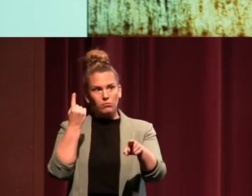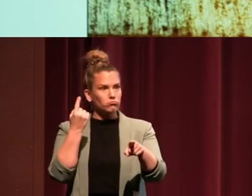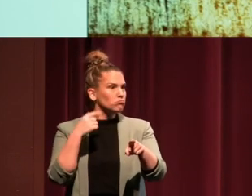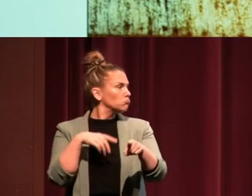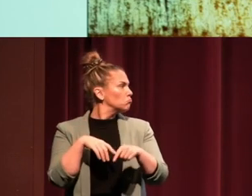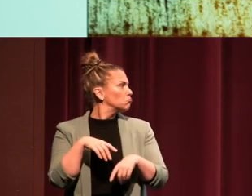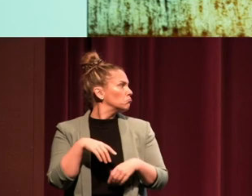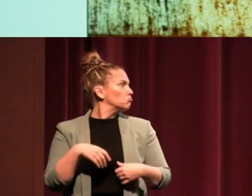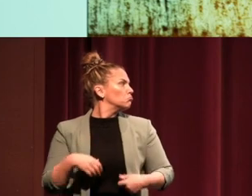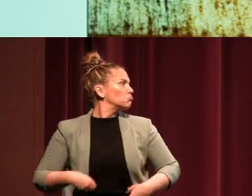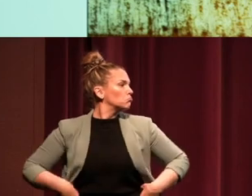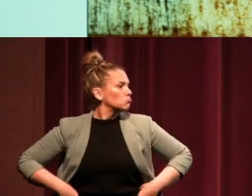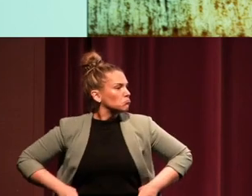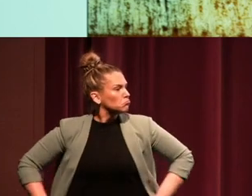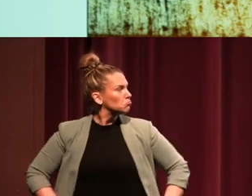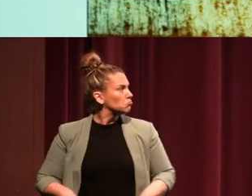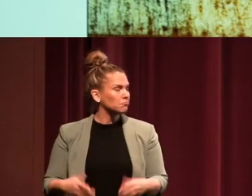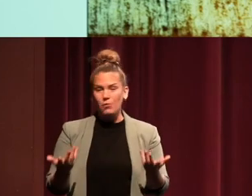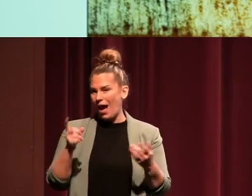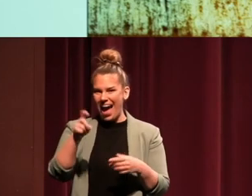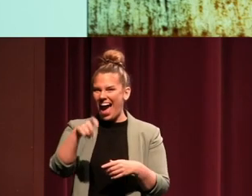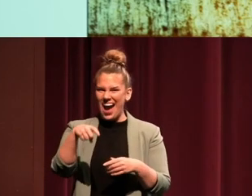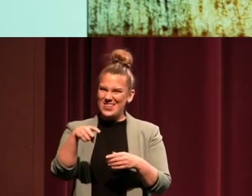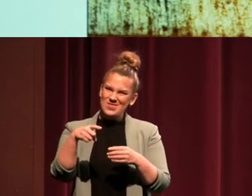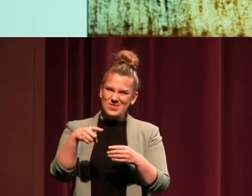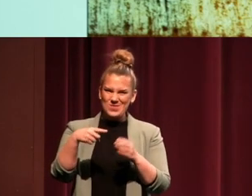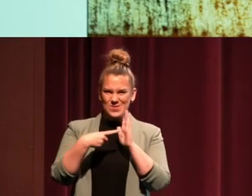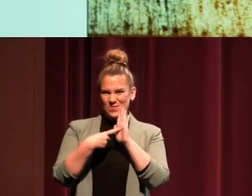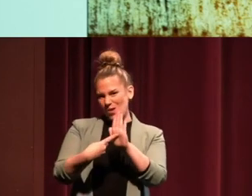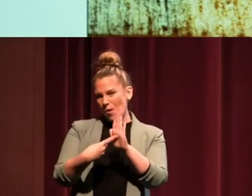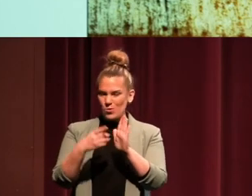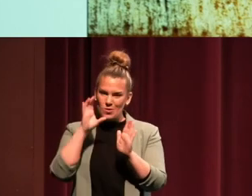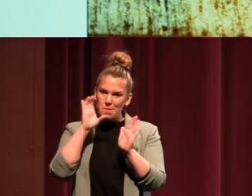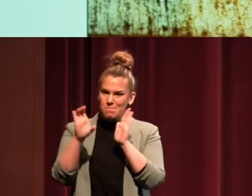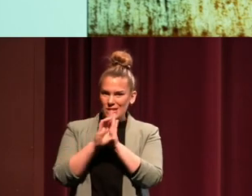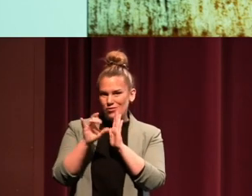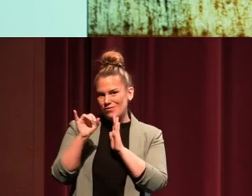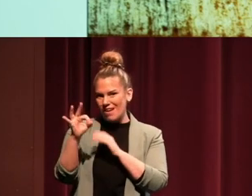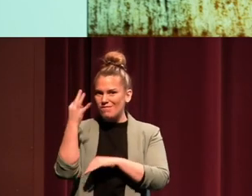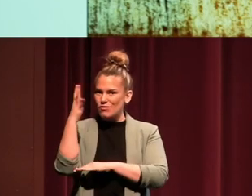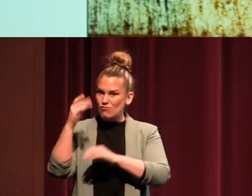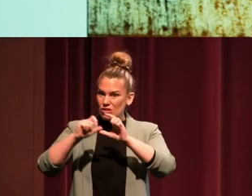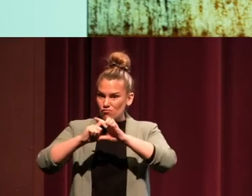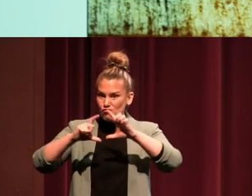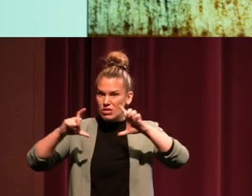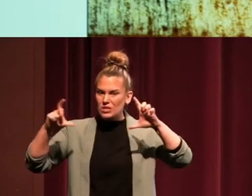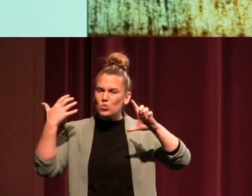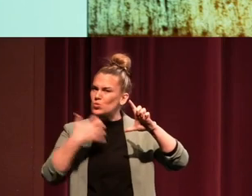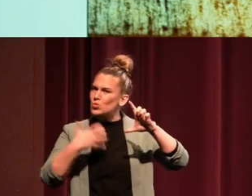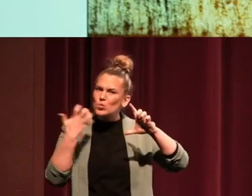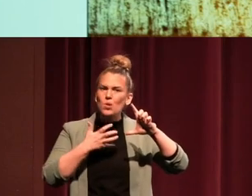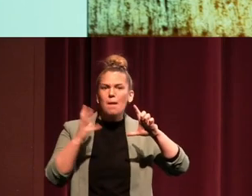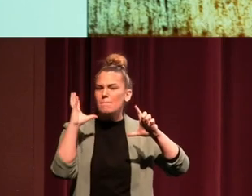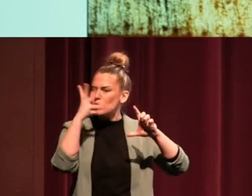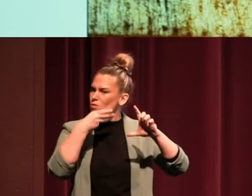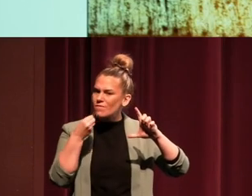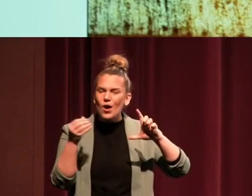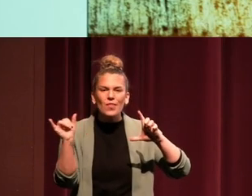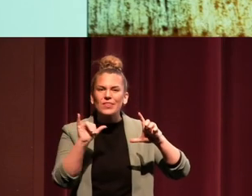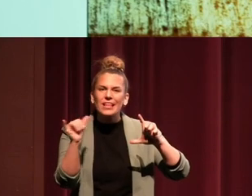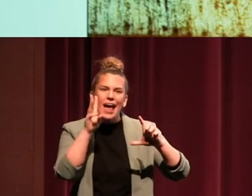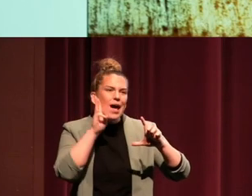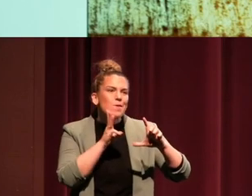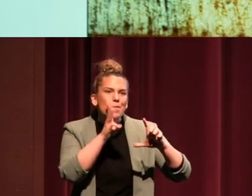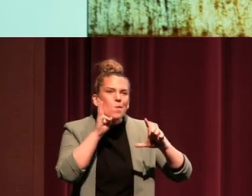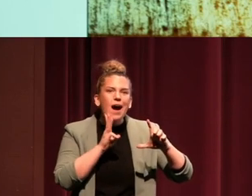Yeah. I just had to show you some photographs of tree rings. They're beautiful. They're like wine. They get better